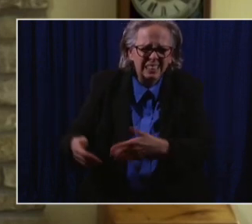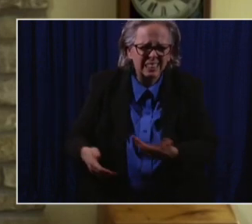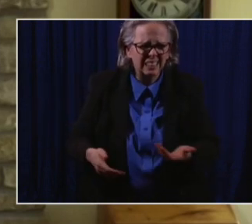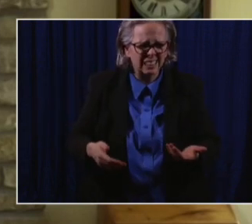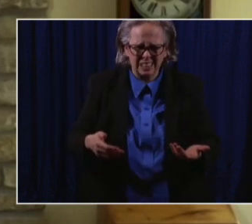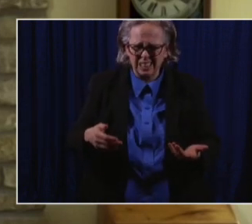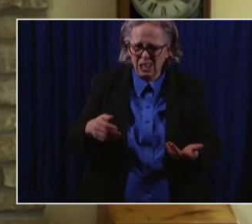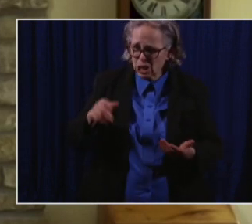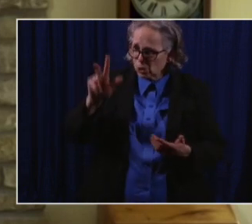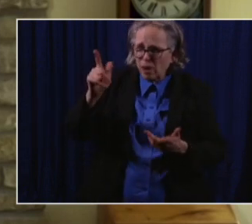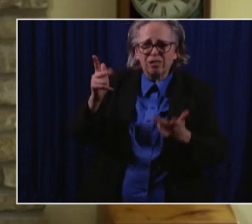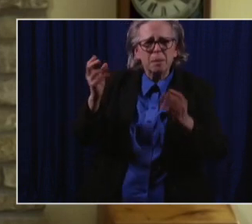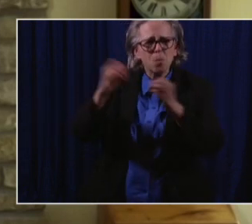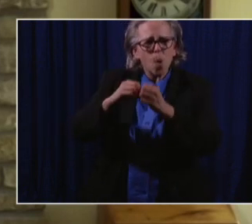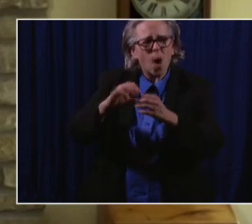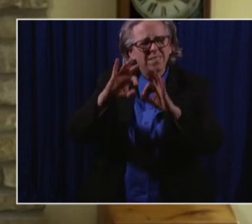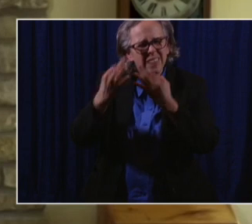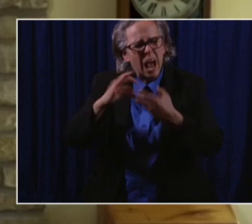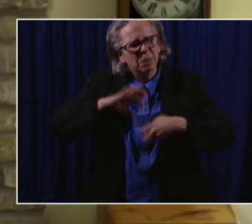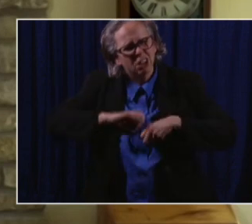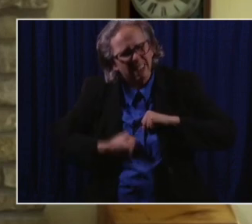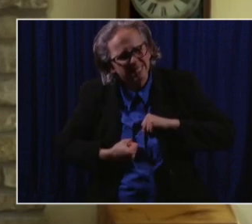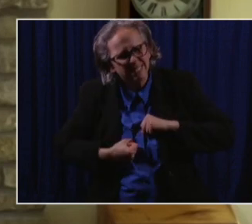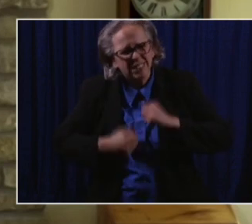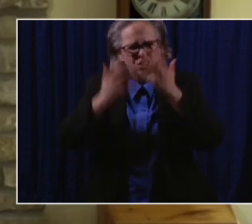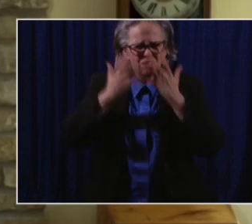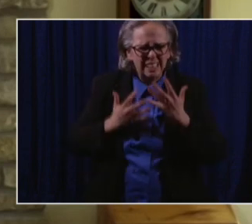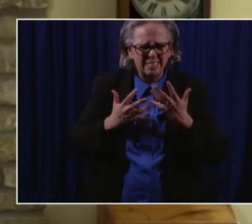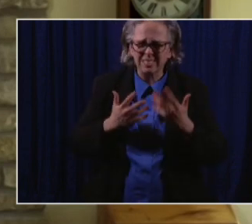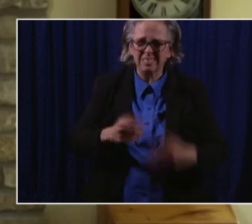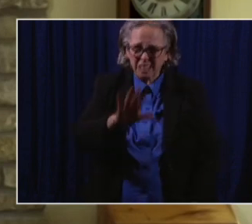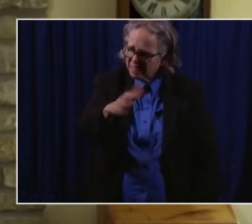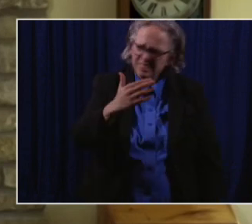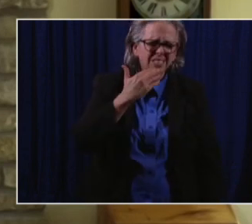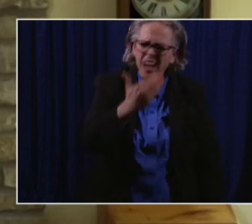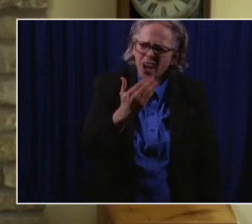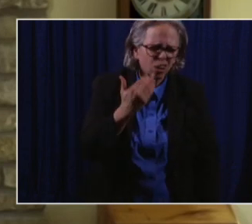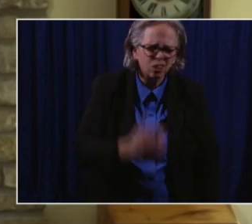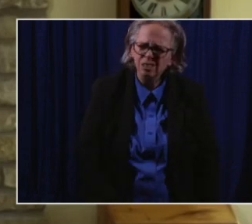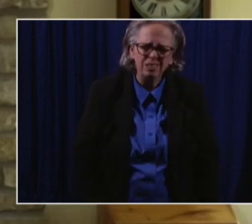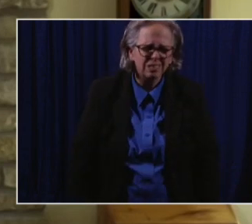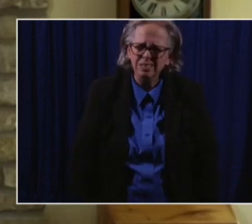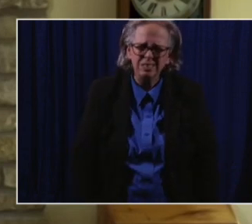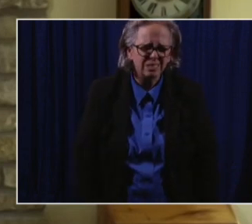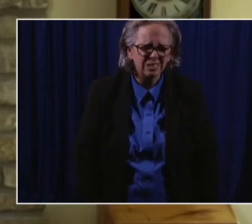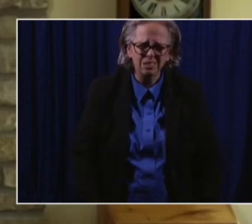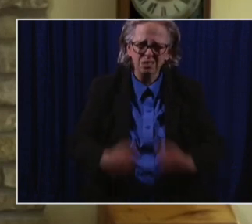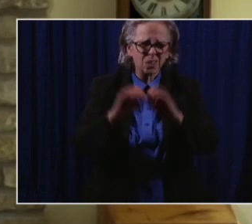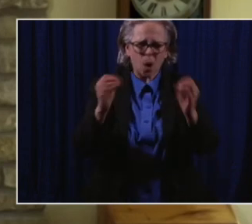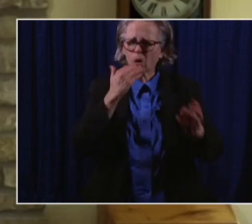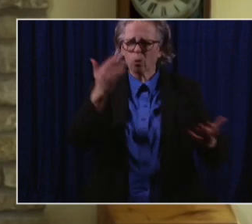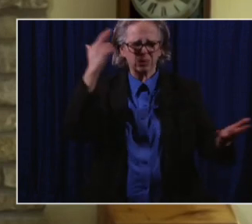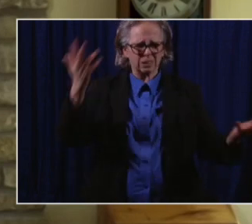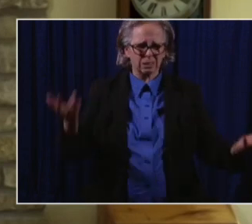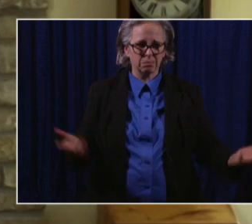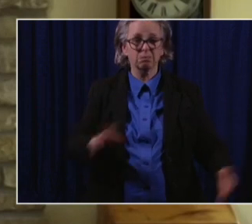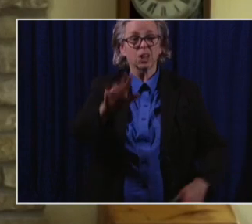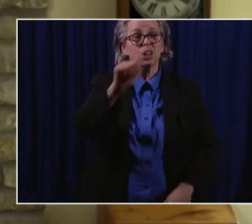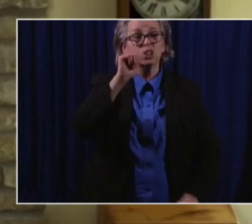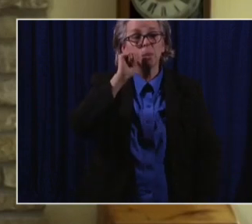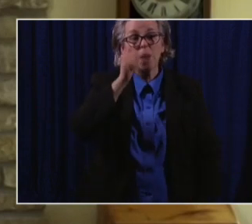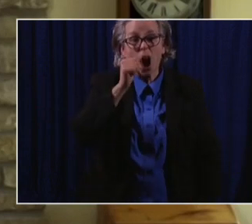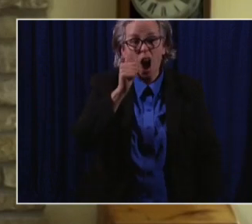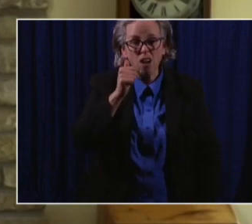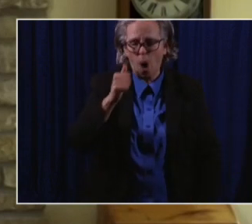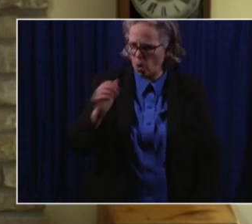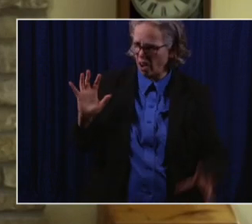needlessly having to grieve. Tomorrow will mark 1 year since Senator Matt Dolan and I